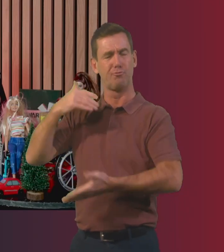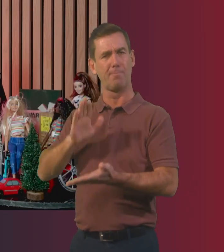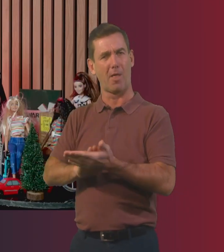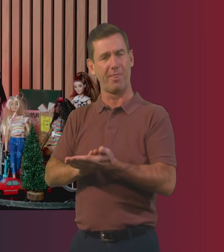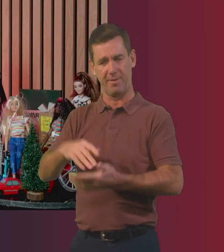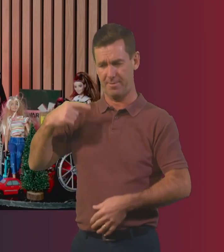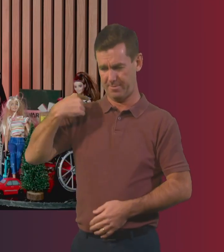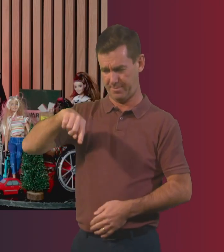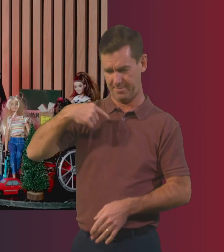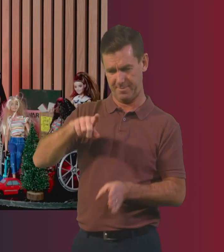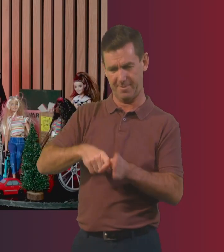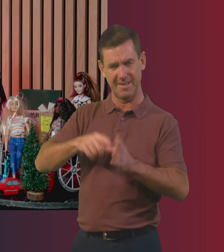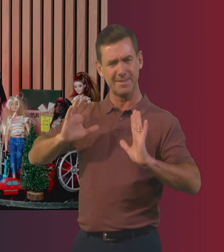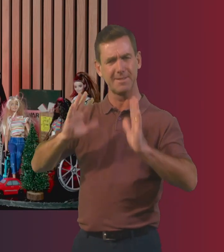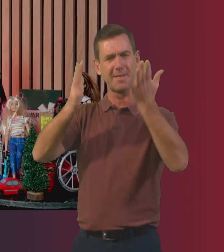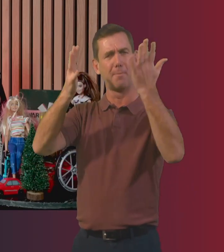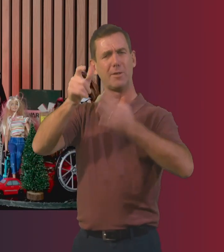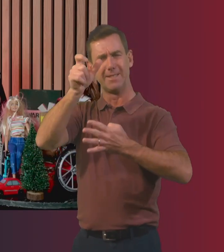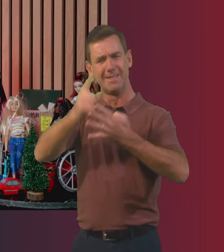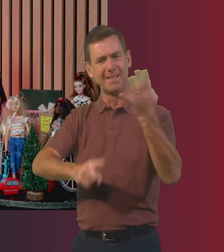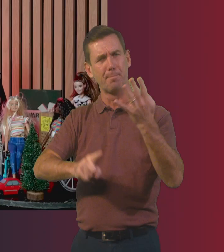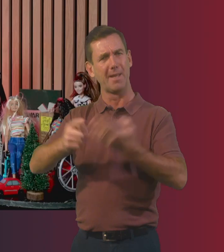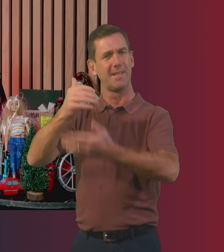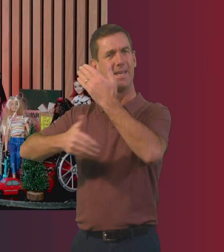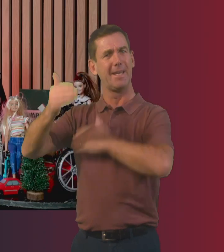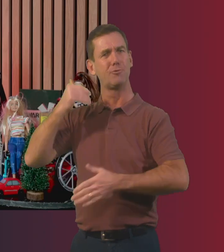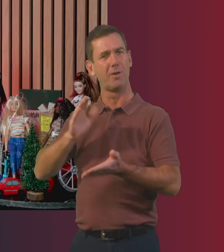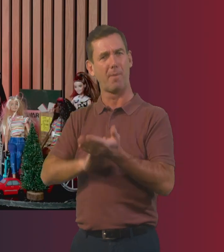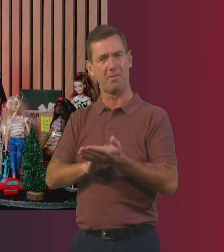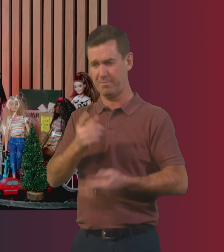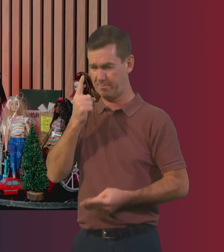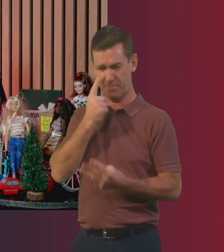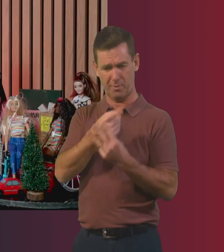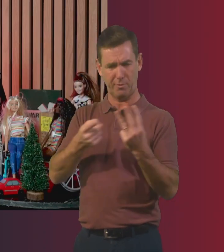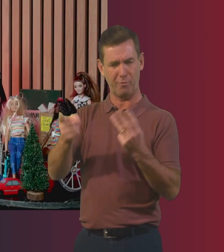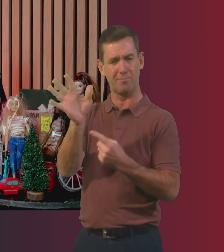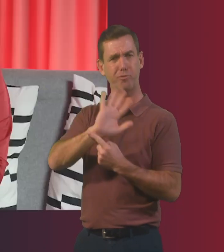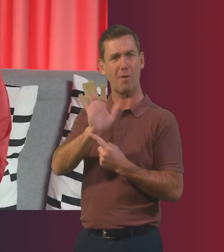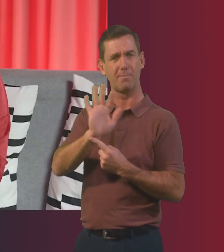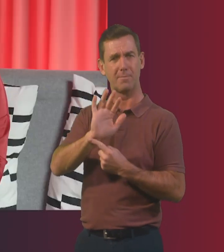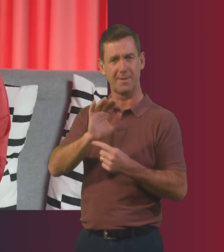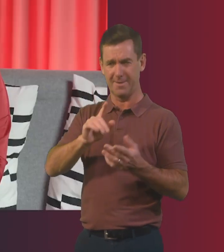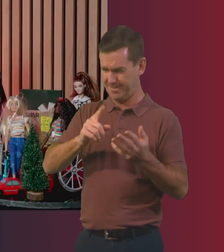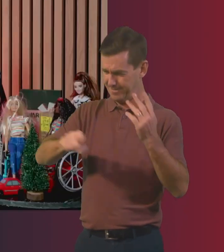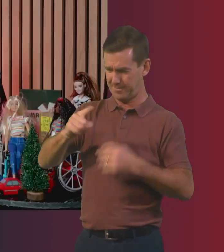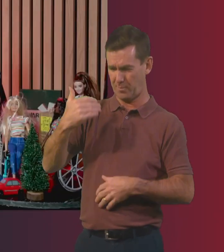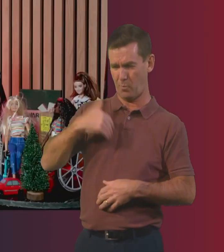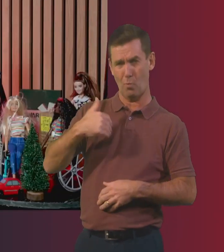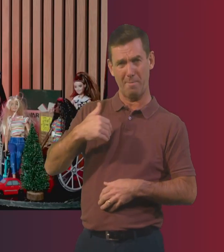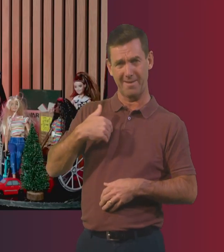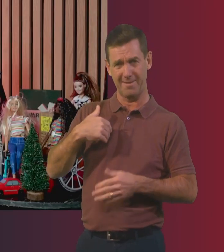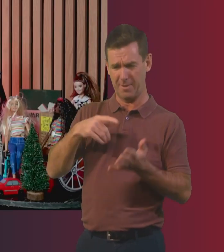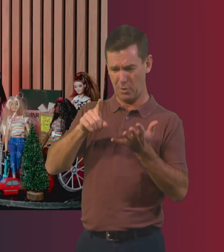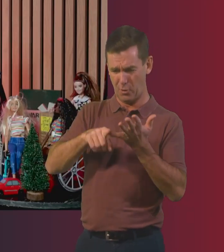Disability History Month. So go and check it out. You can stream all 3 episodes of Unfiltered Women. I mean, if there was just